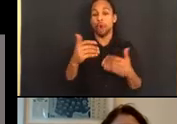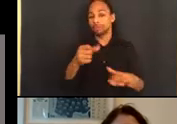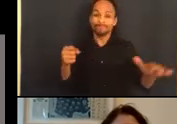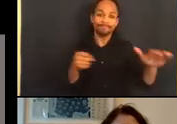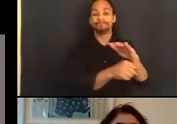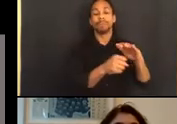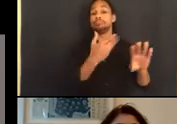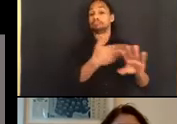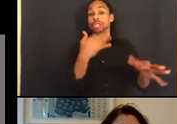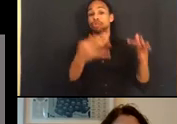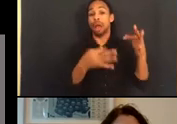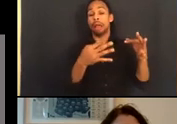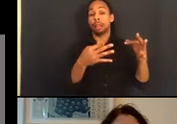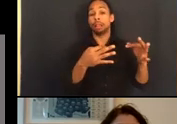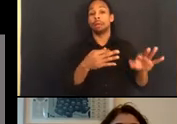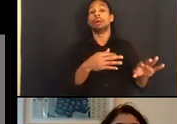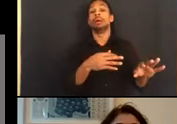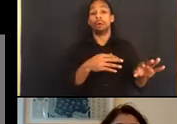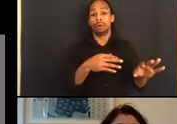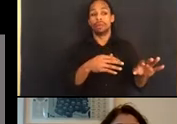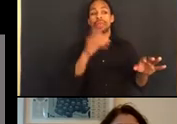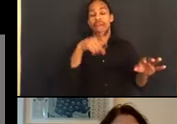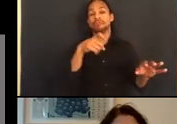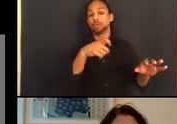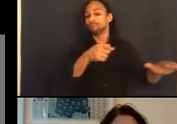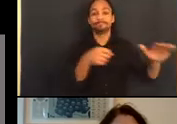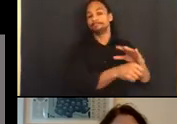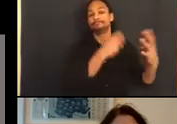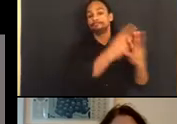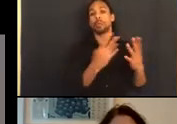they are actually guilty of whatever it is they are accused of.